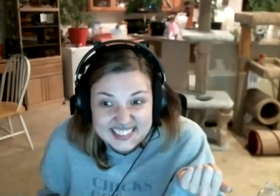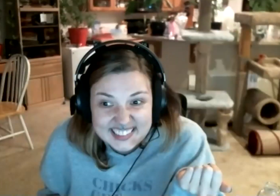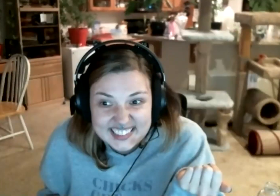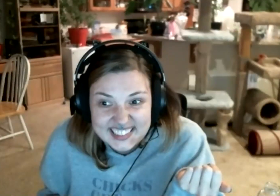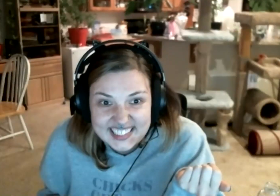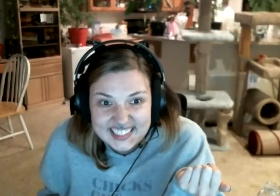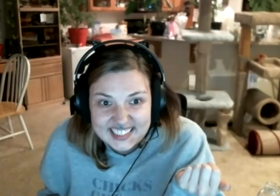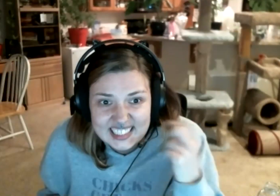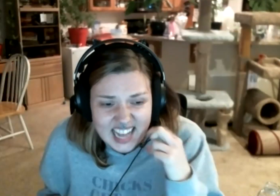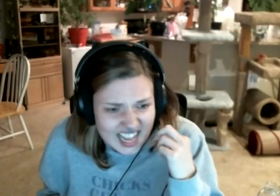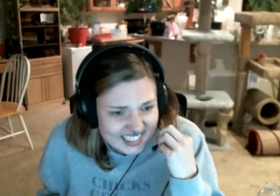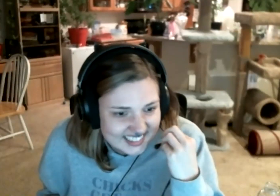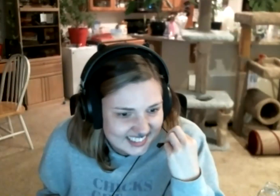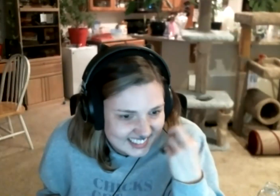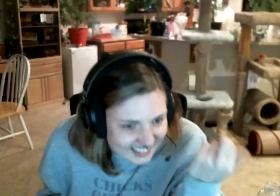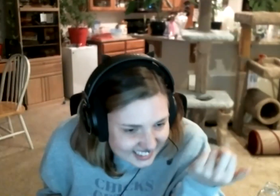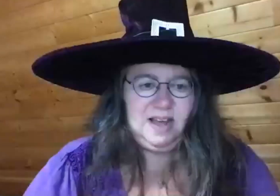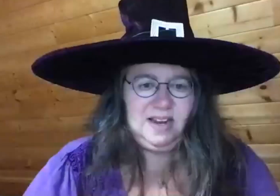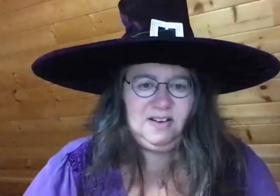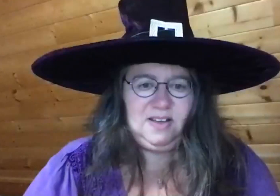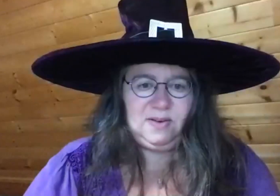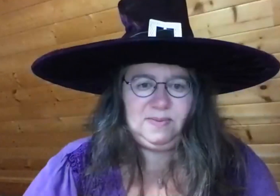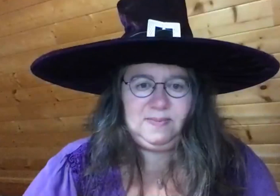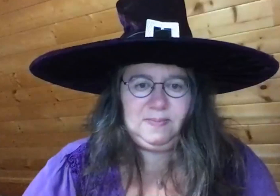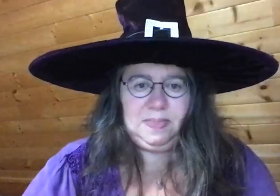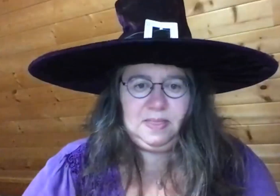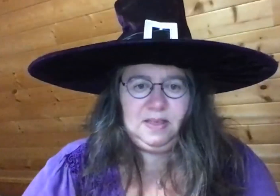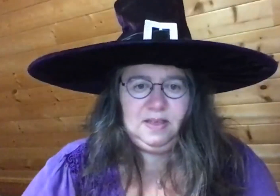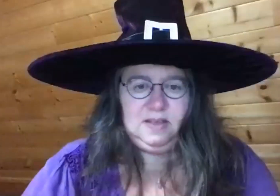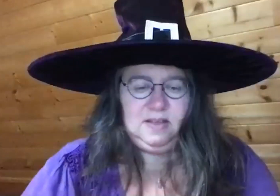Oh, we can't hear you though. Why can't we not hear you?